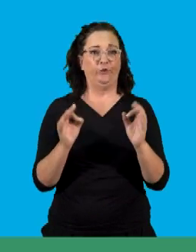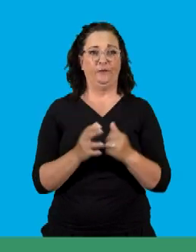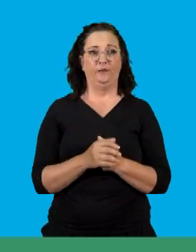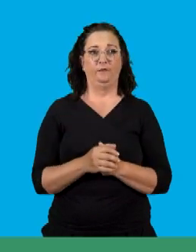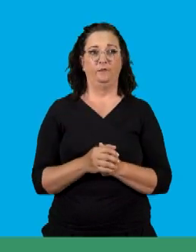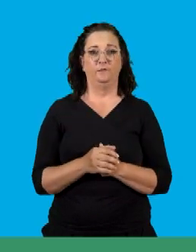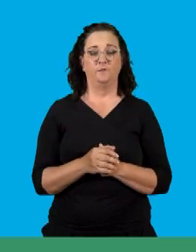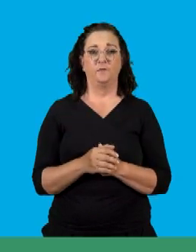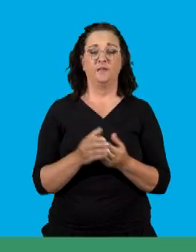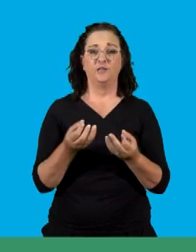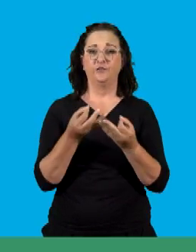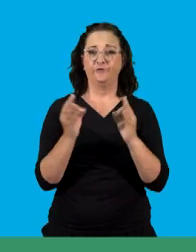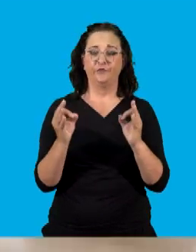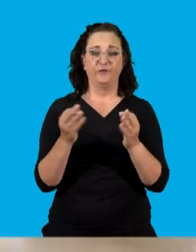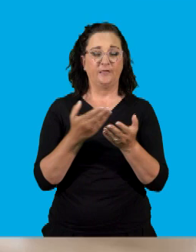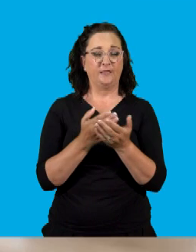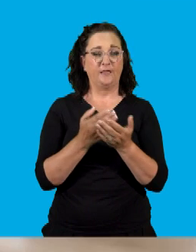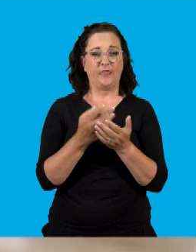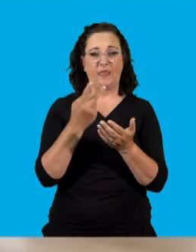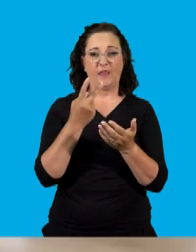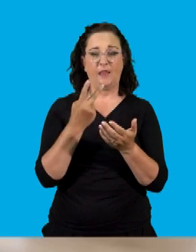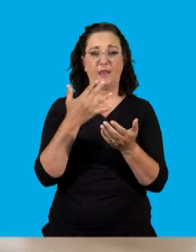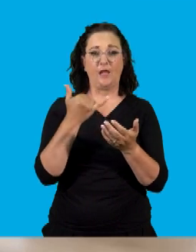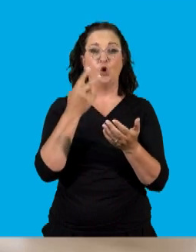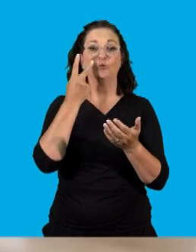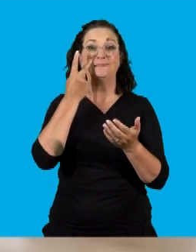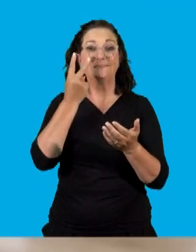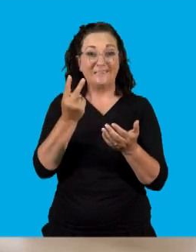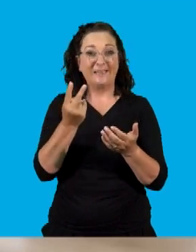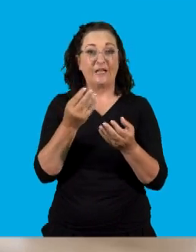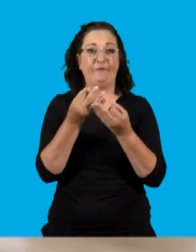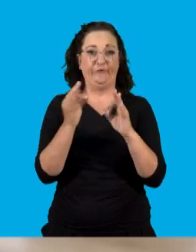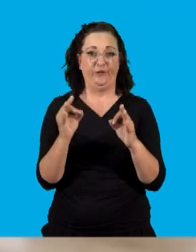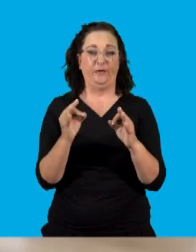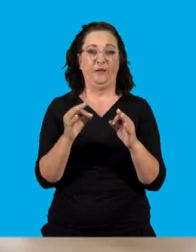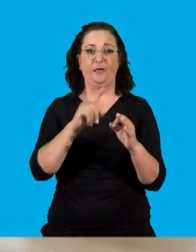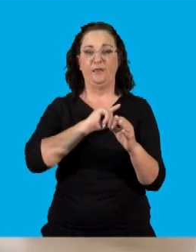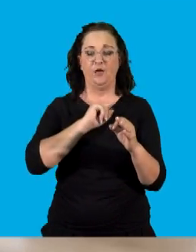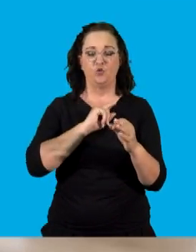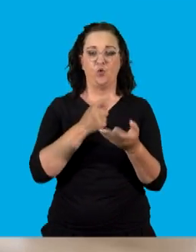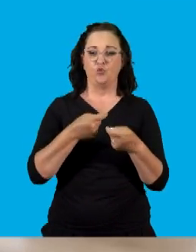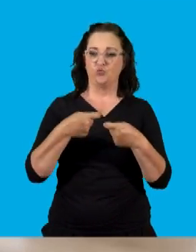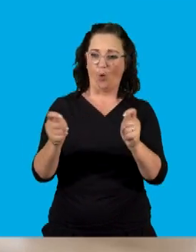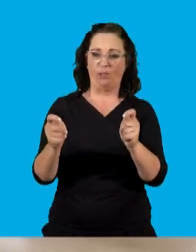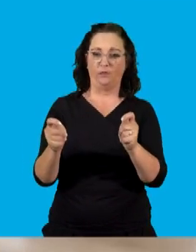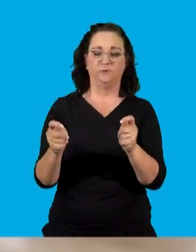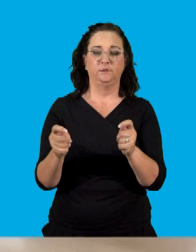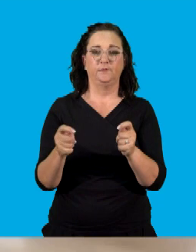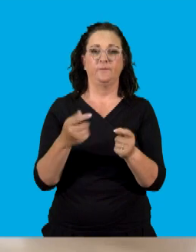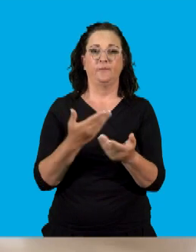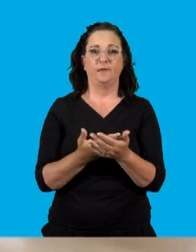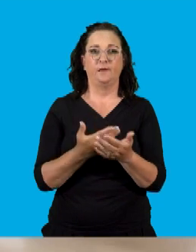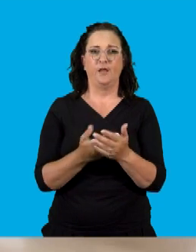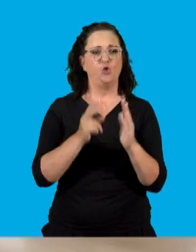in a public company, shares are freely transferable. Shares are freely sold. So there are no regulations in terms